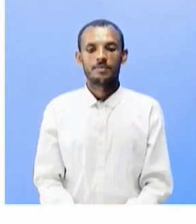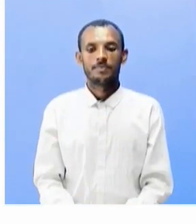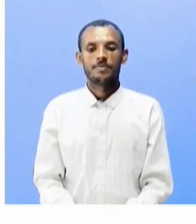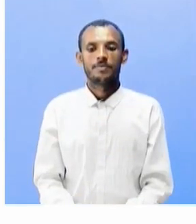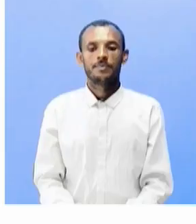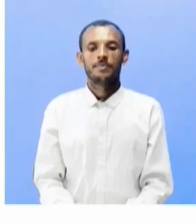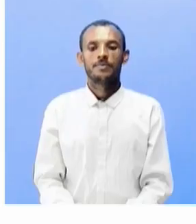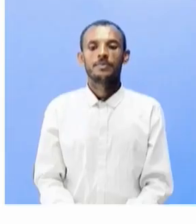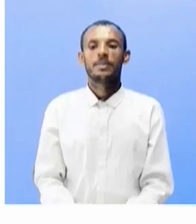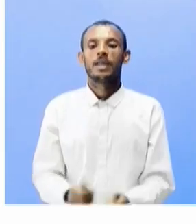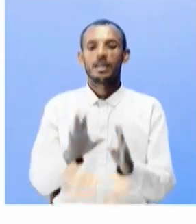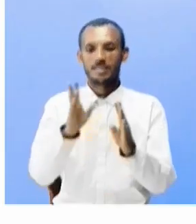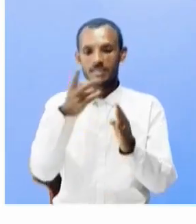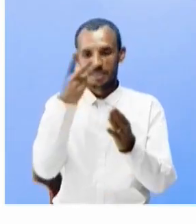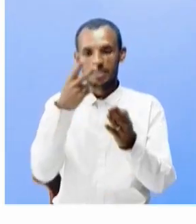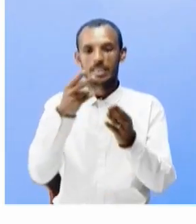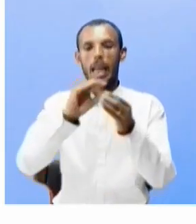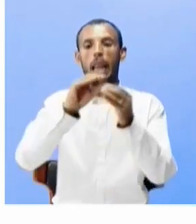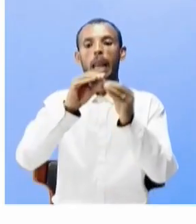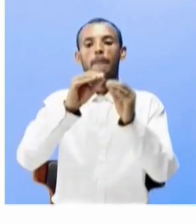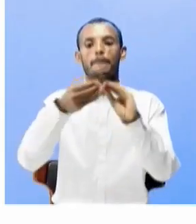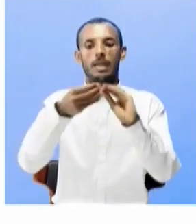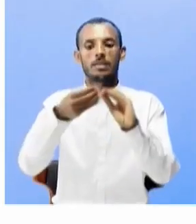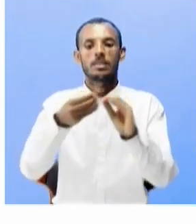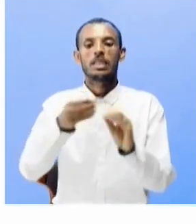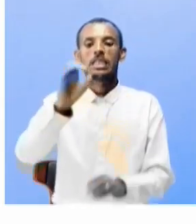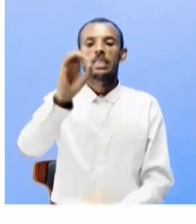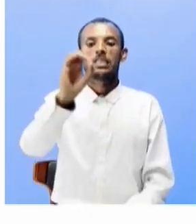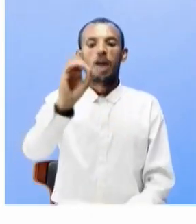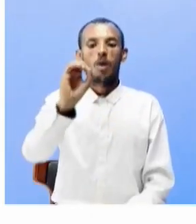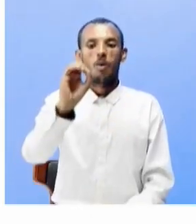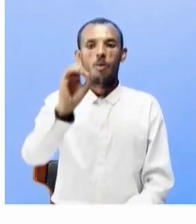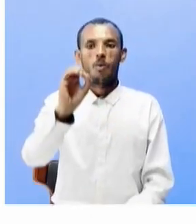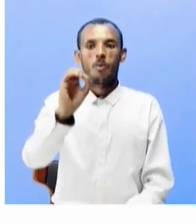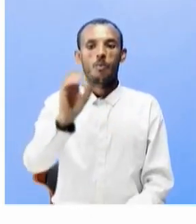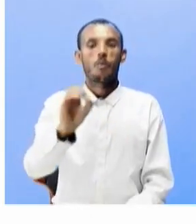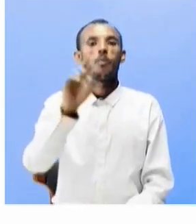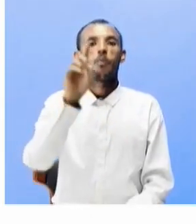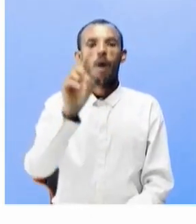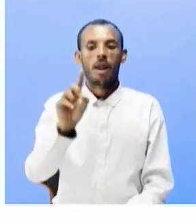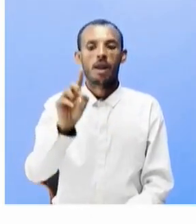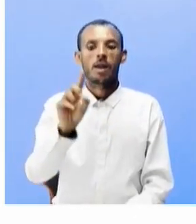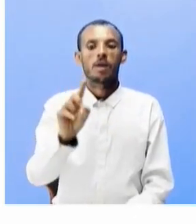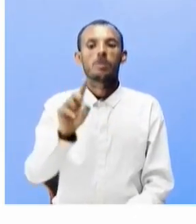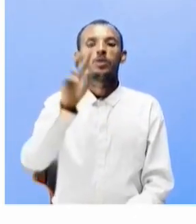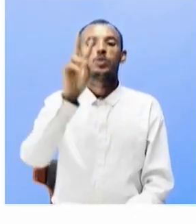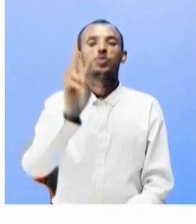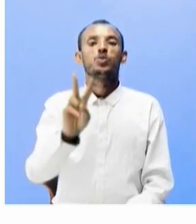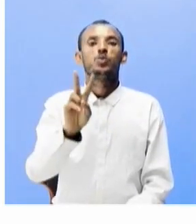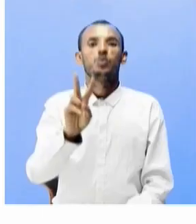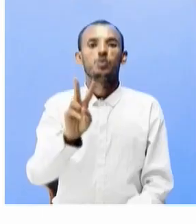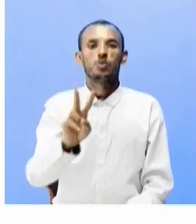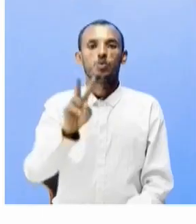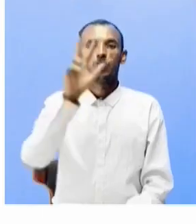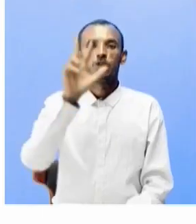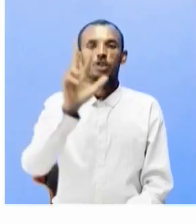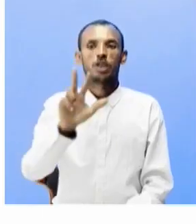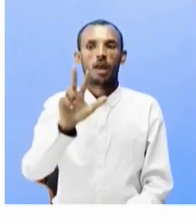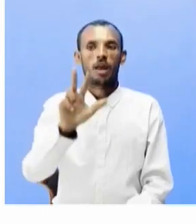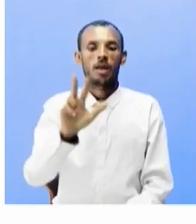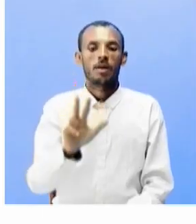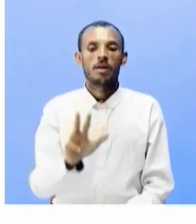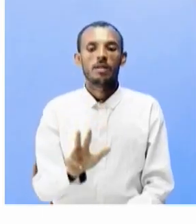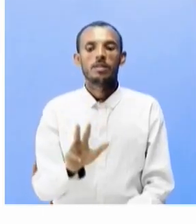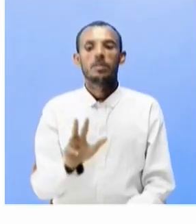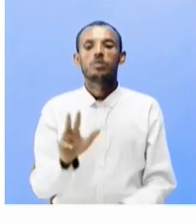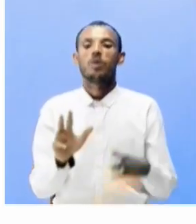And let's label the numbers 0, 1, 2, 3, and so on. To